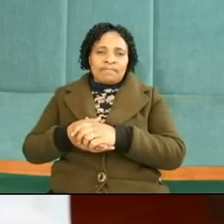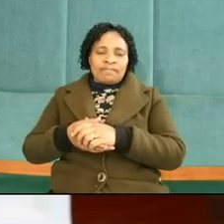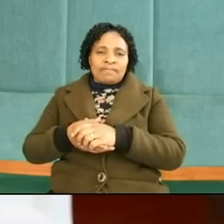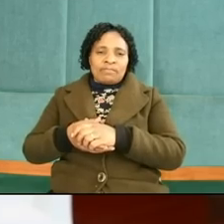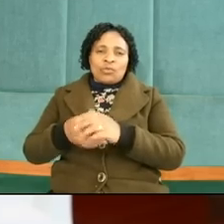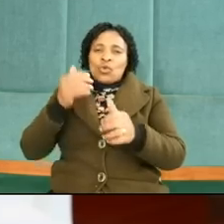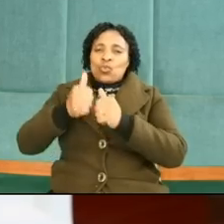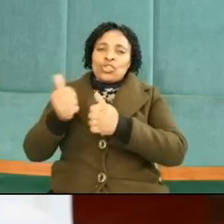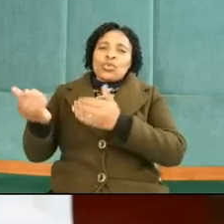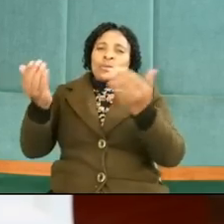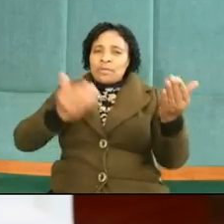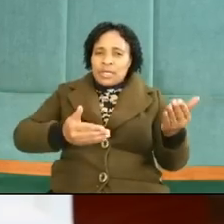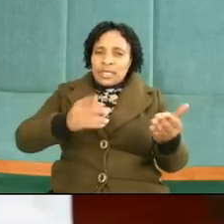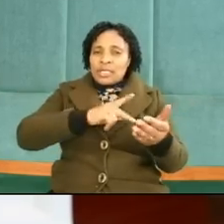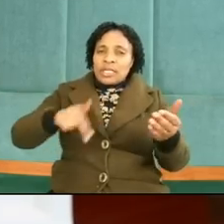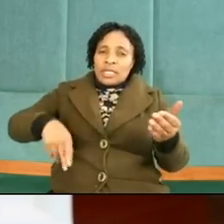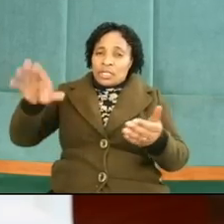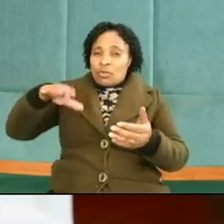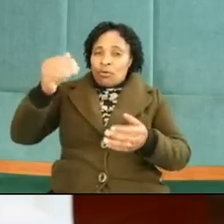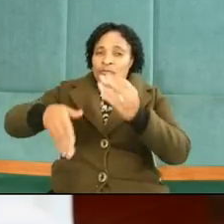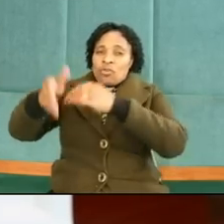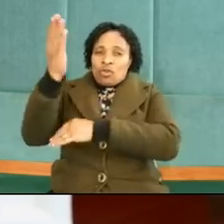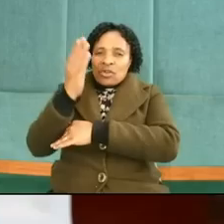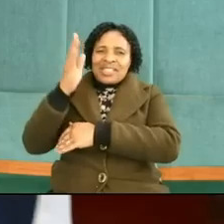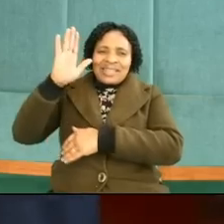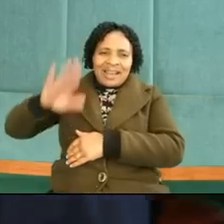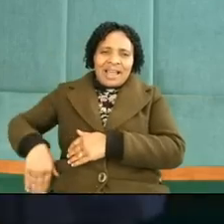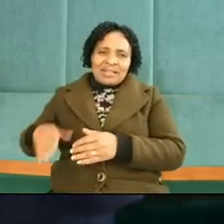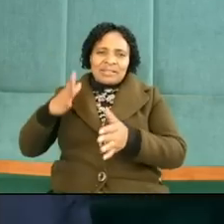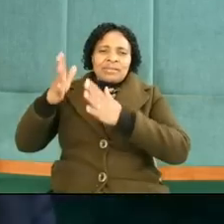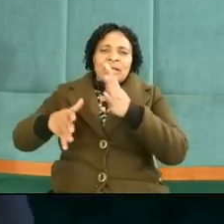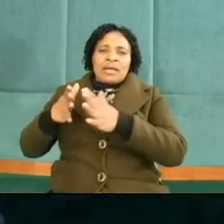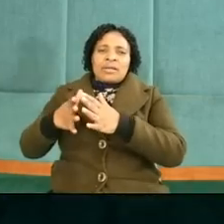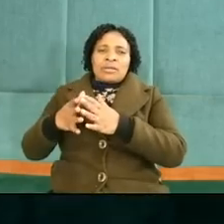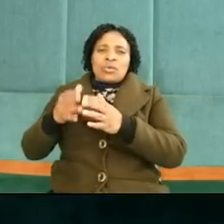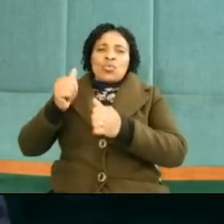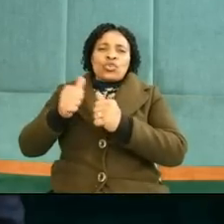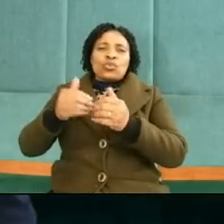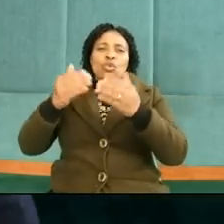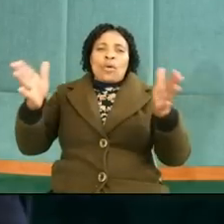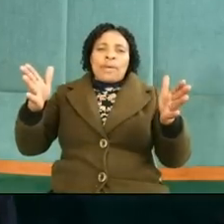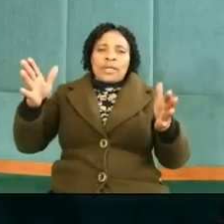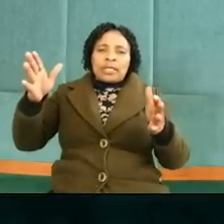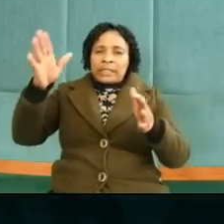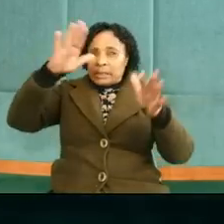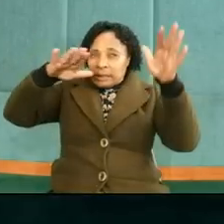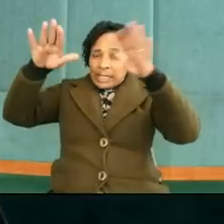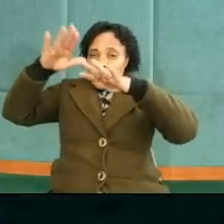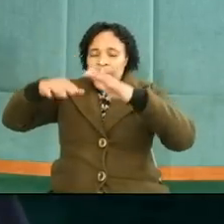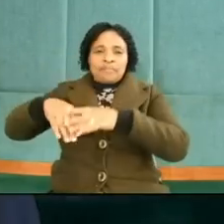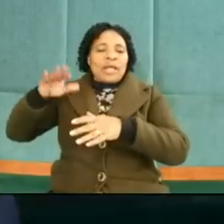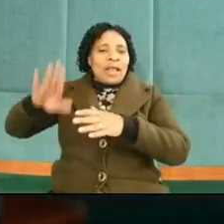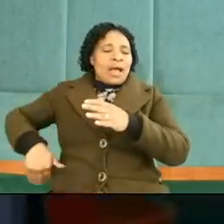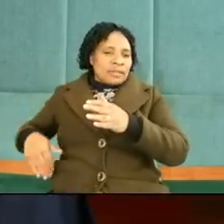that will bring in the kingdom of God, the last sign that will crack open the sky, the last